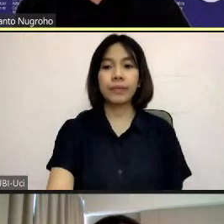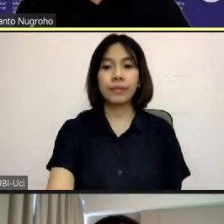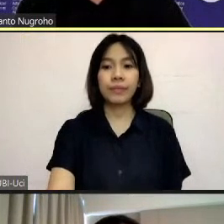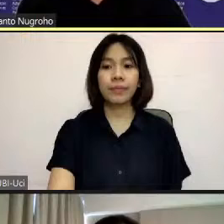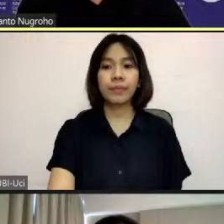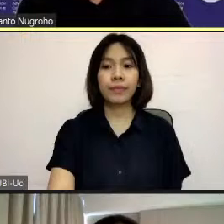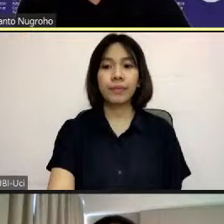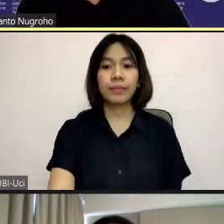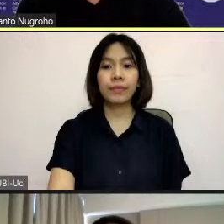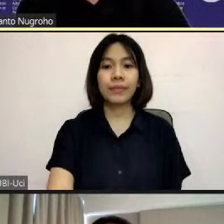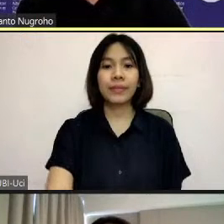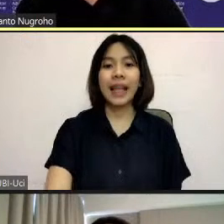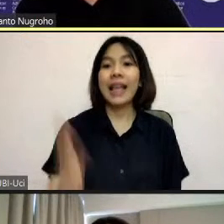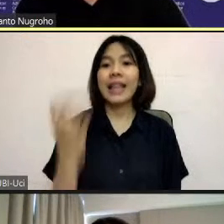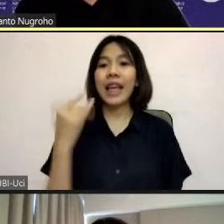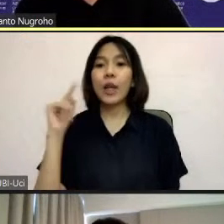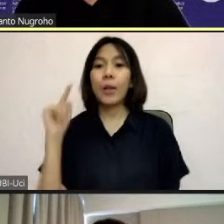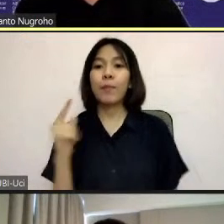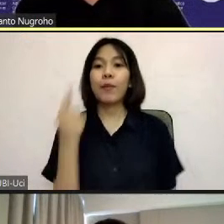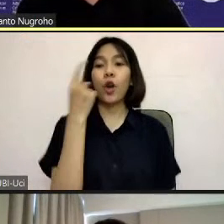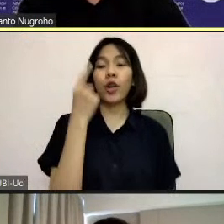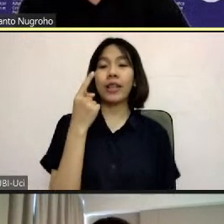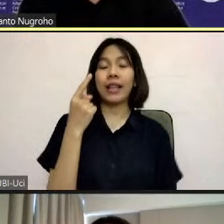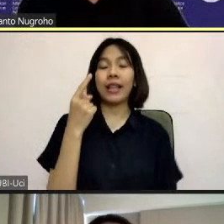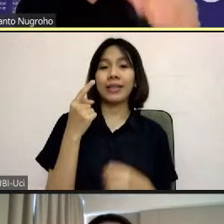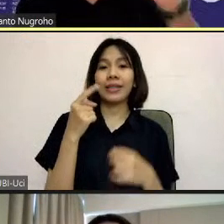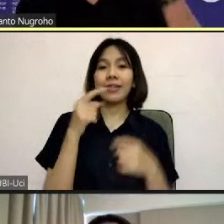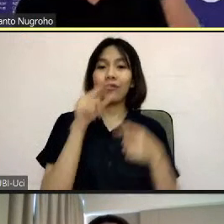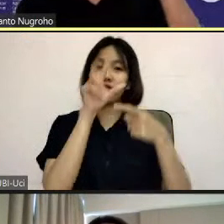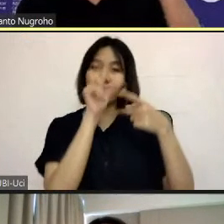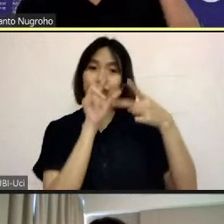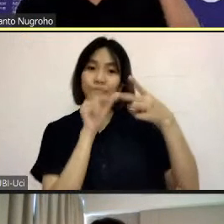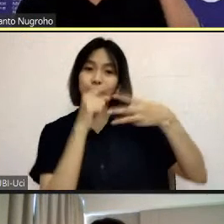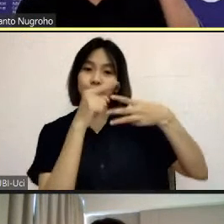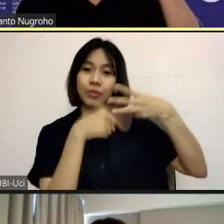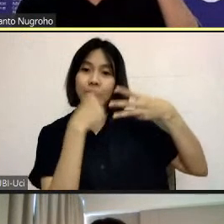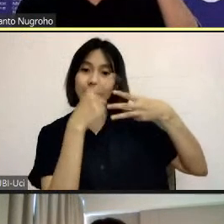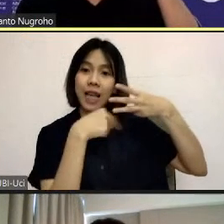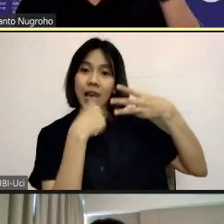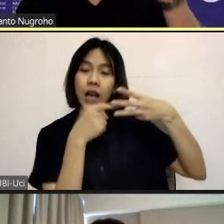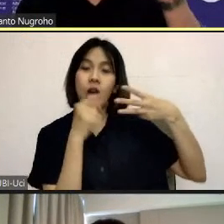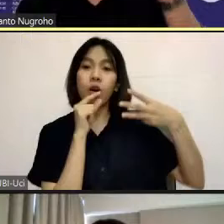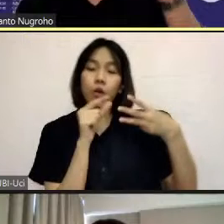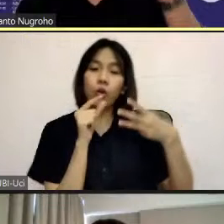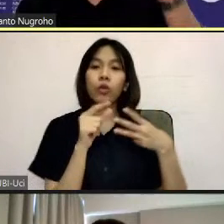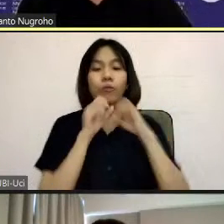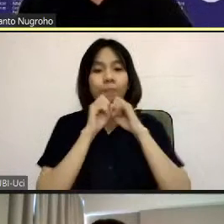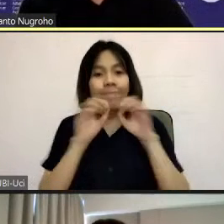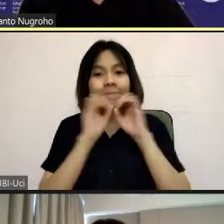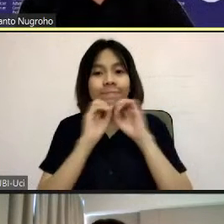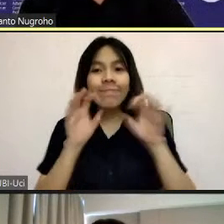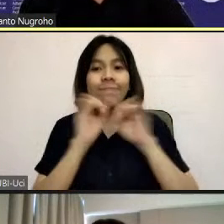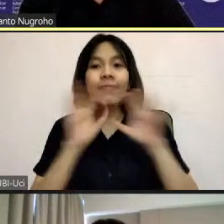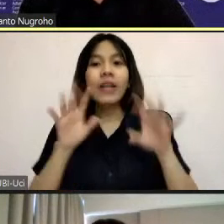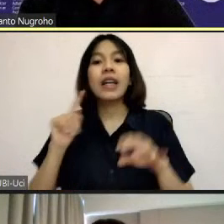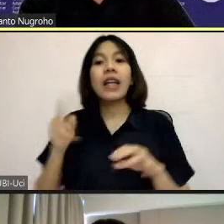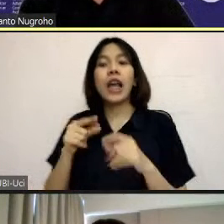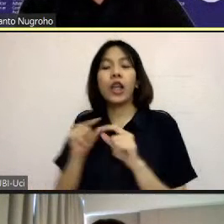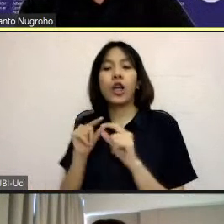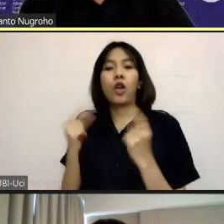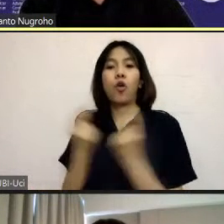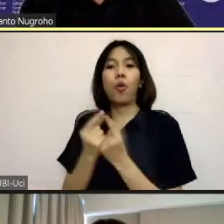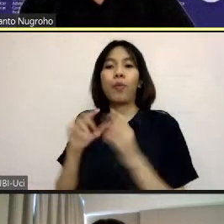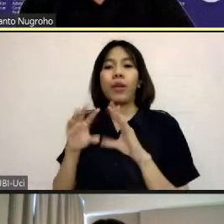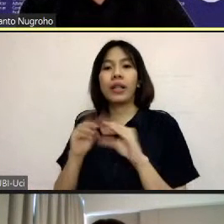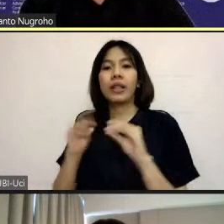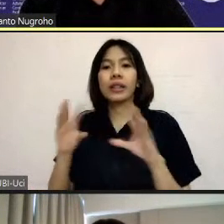three priority issues developed and proposed by the sub-working group